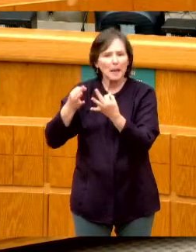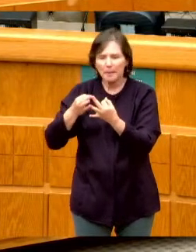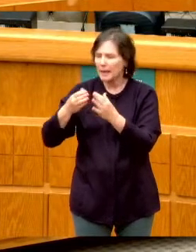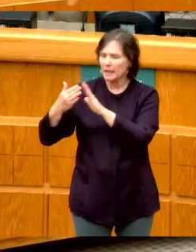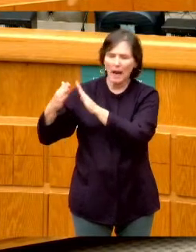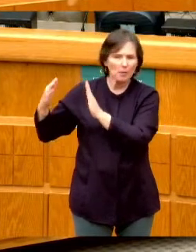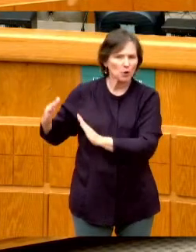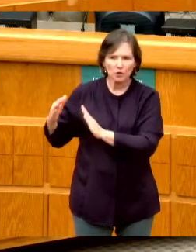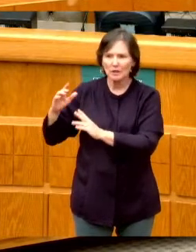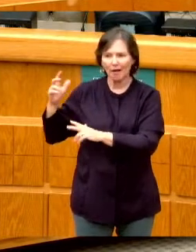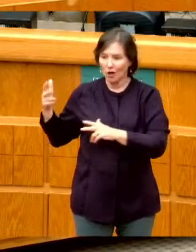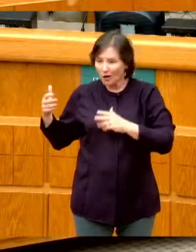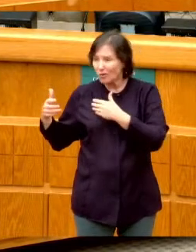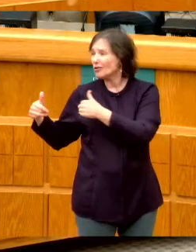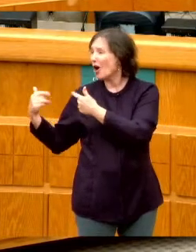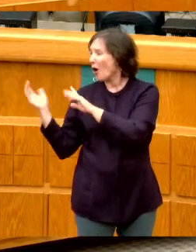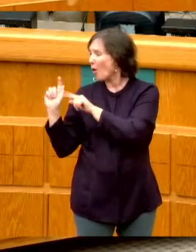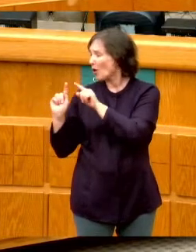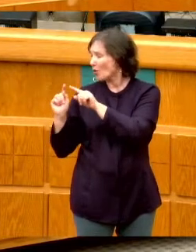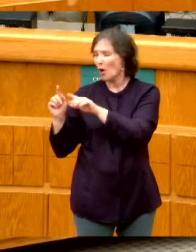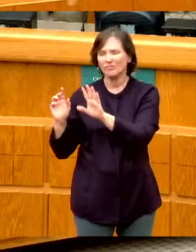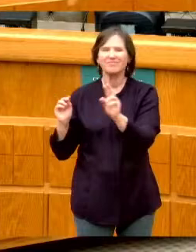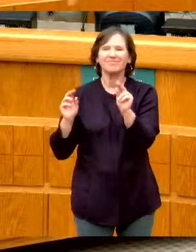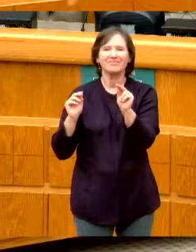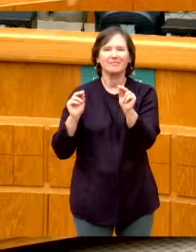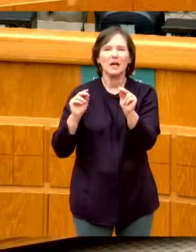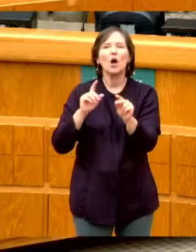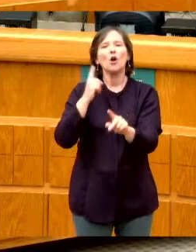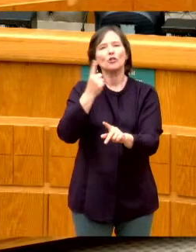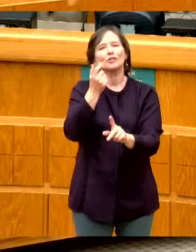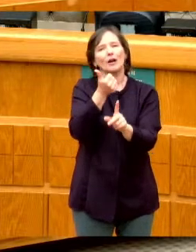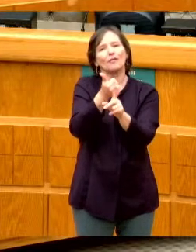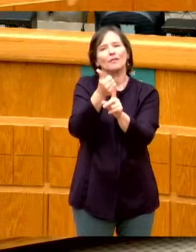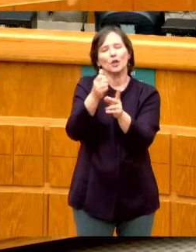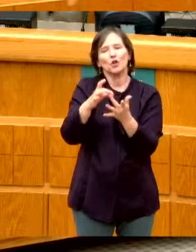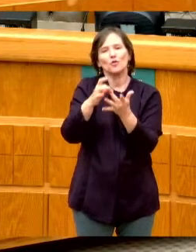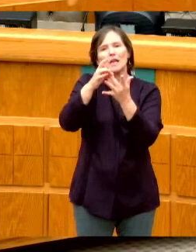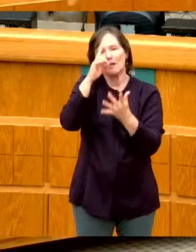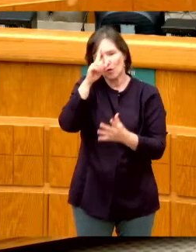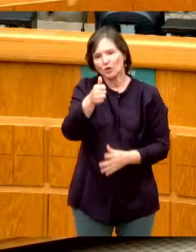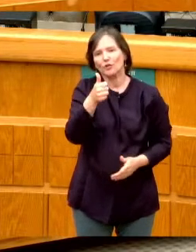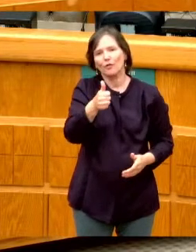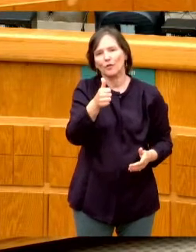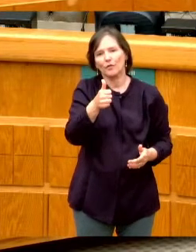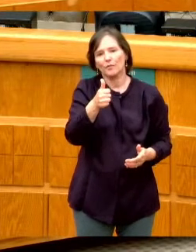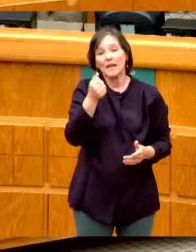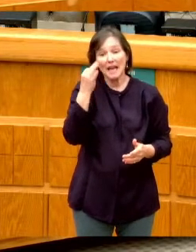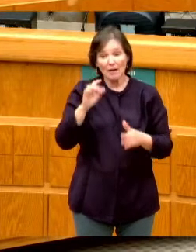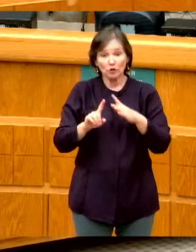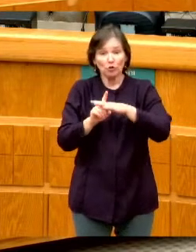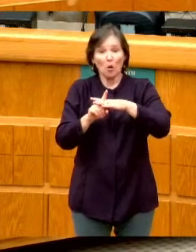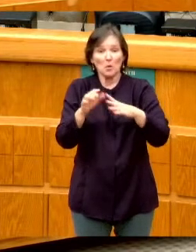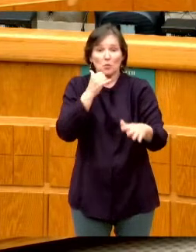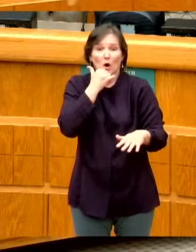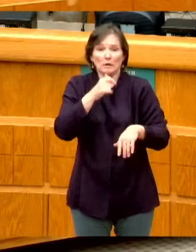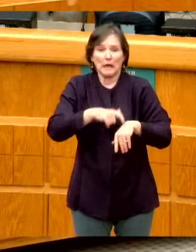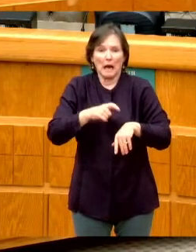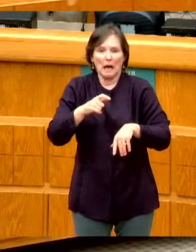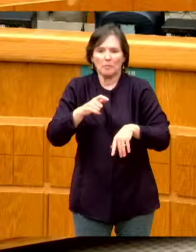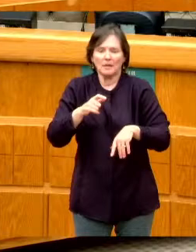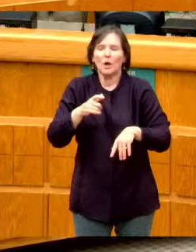you are not on the reverse alert or our system and you show up, you will be asked to leave and register for a later